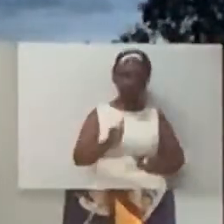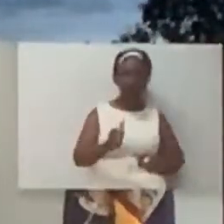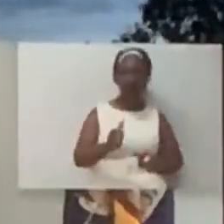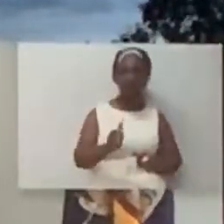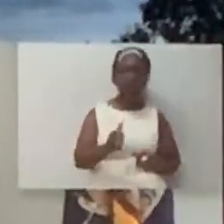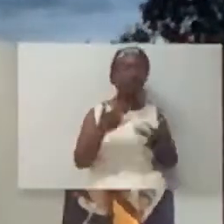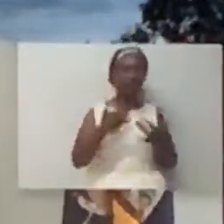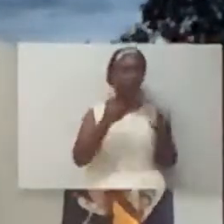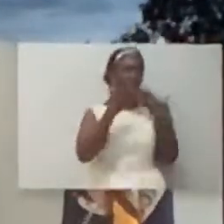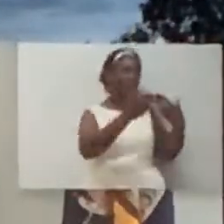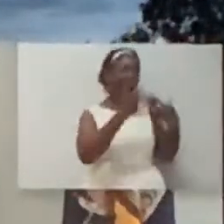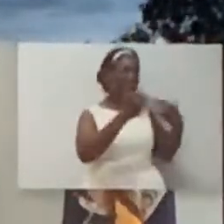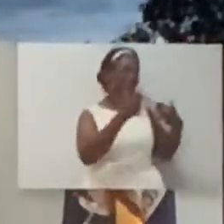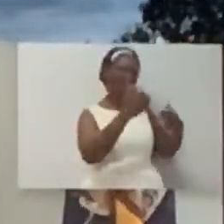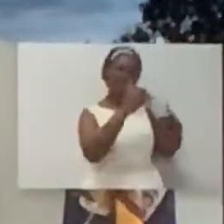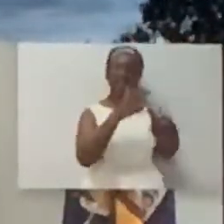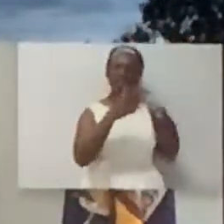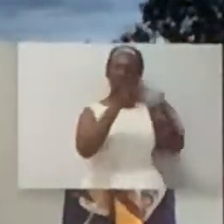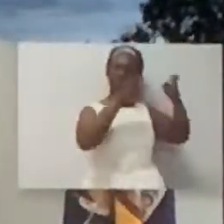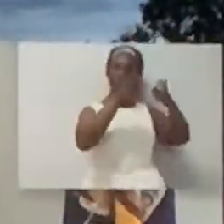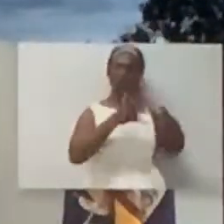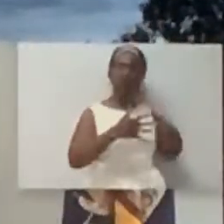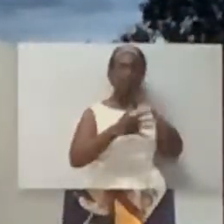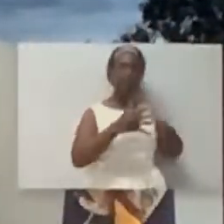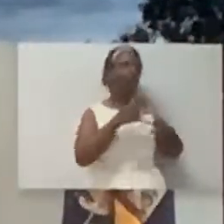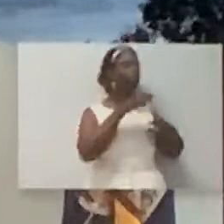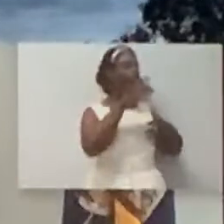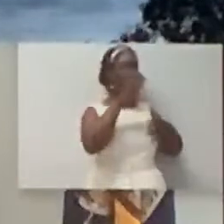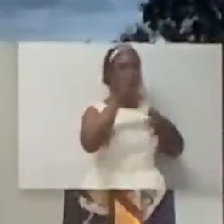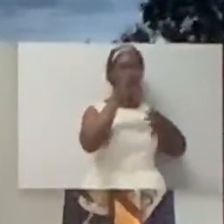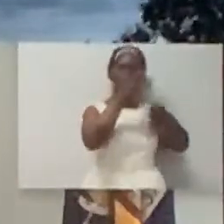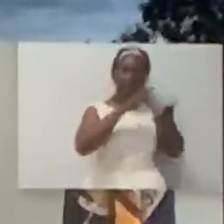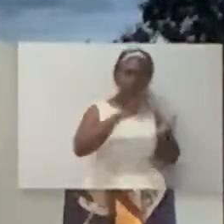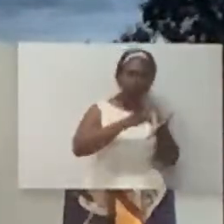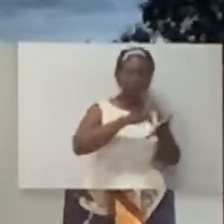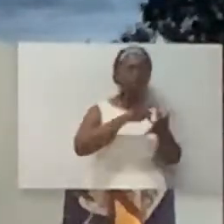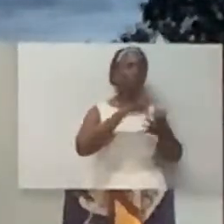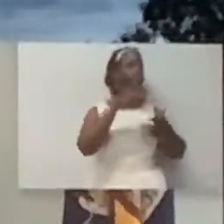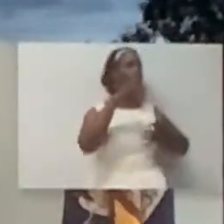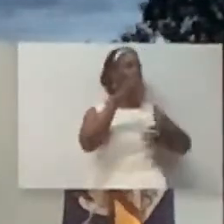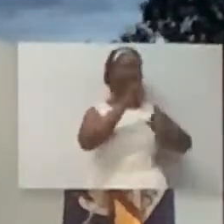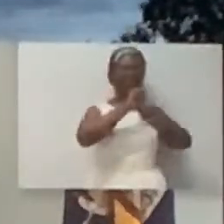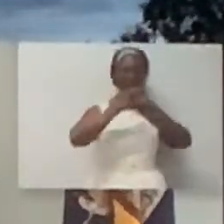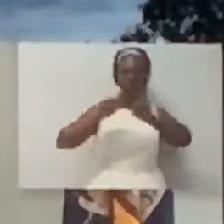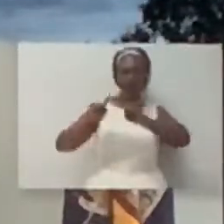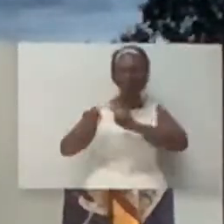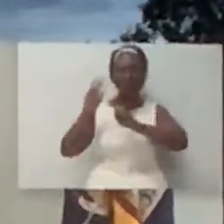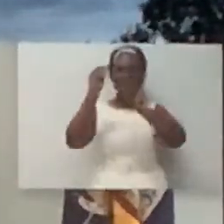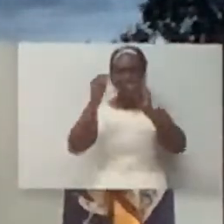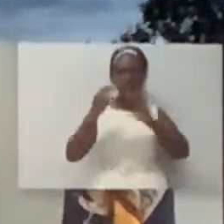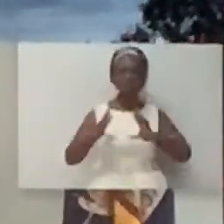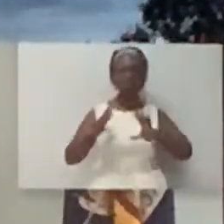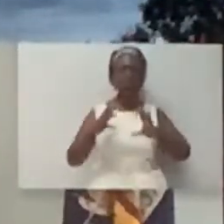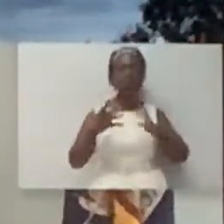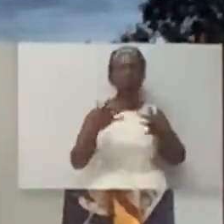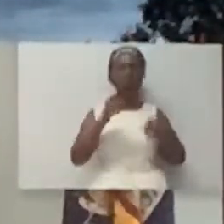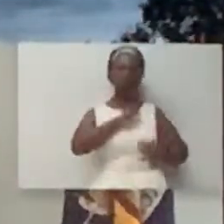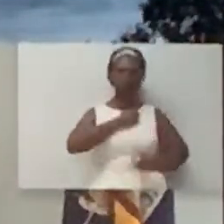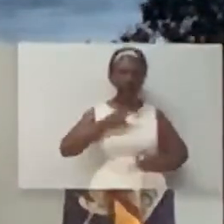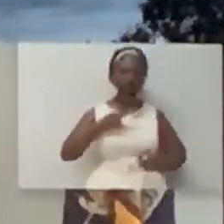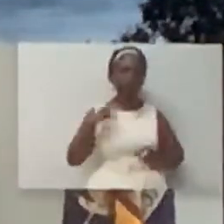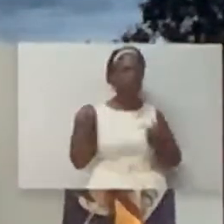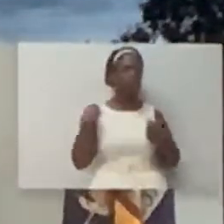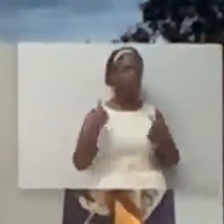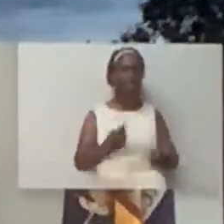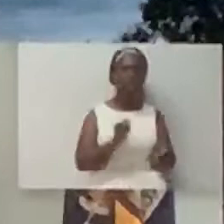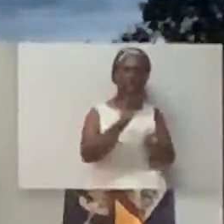like to thank Mr. Modi and school administrators, Ms. Mann and Mrs. Hogan, along with all of our teachers, guidance, faculty, and staff. They have